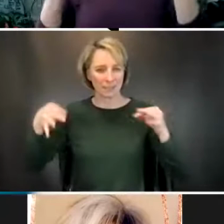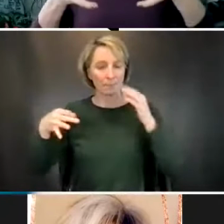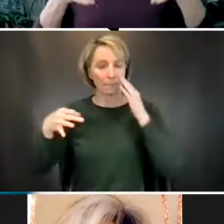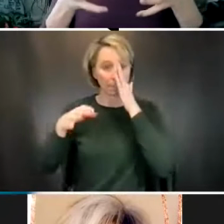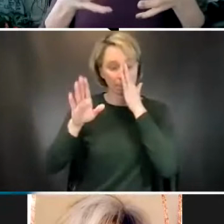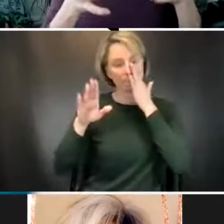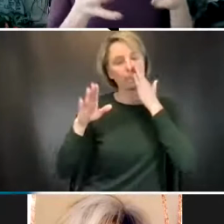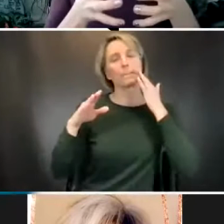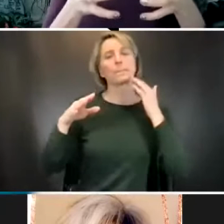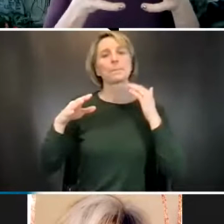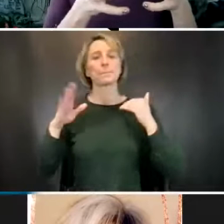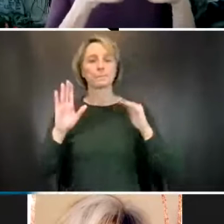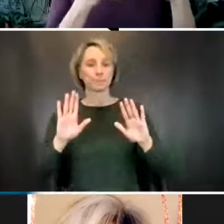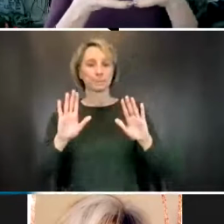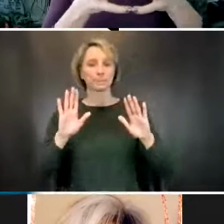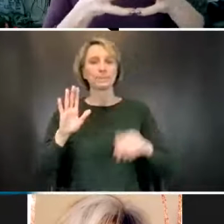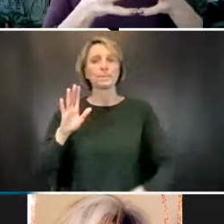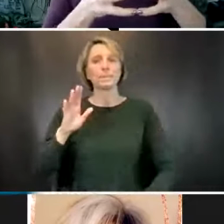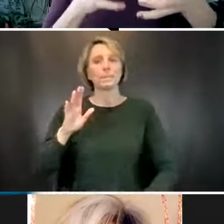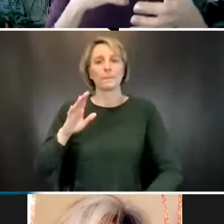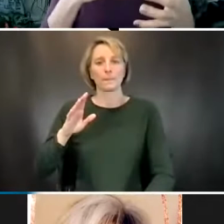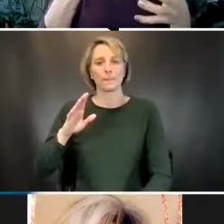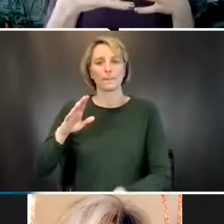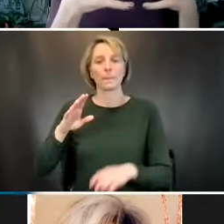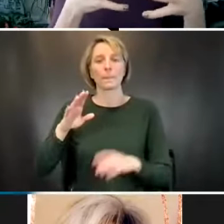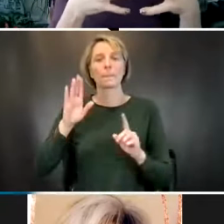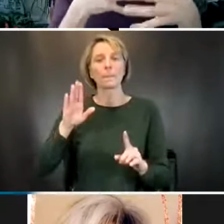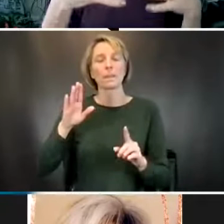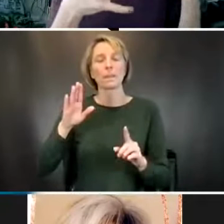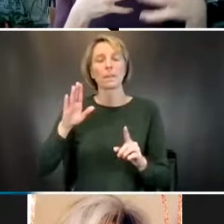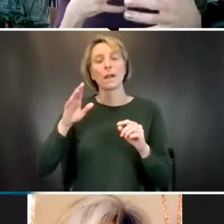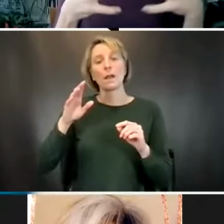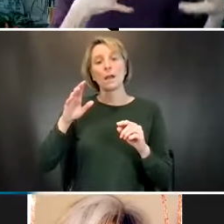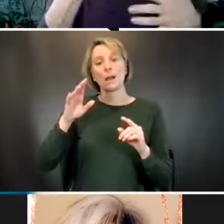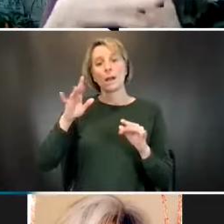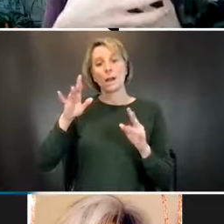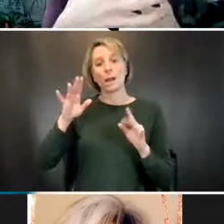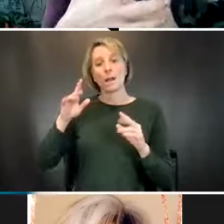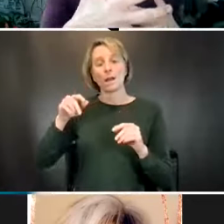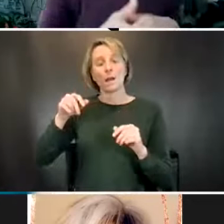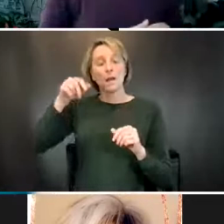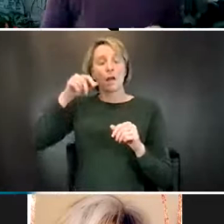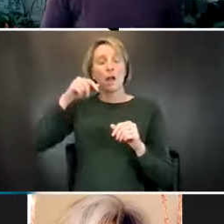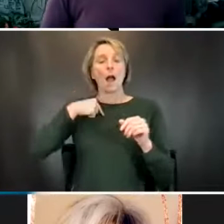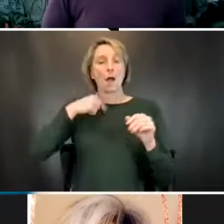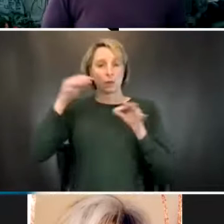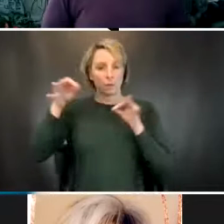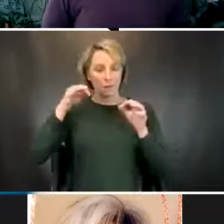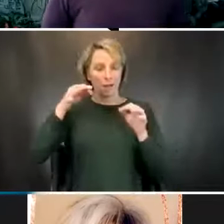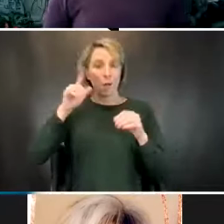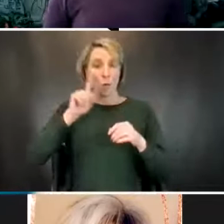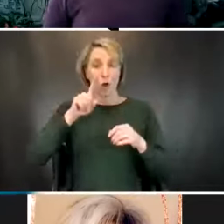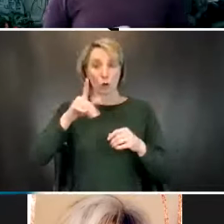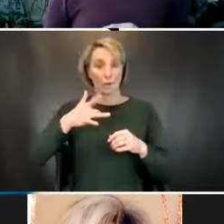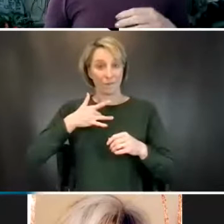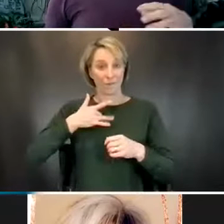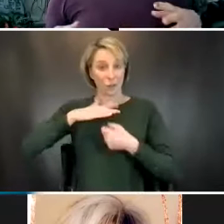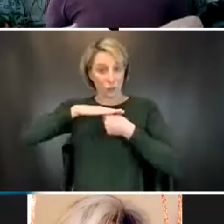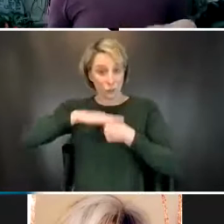I was sticking straight to the incident where, for that one-on-one where you're experiencing the stress response.